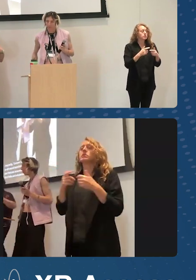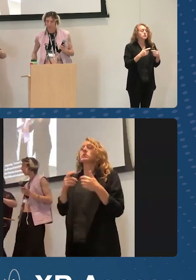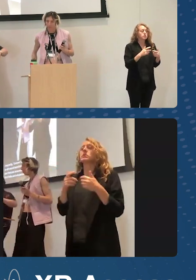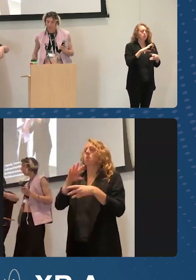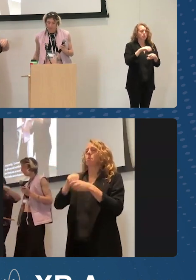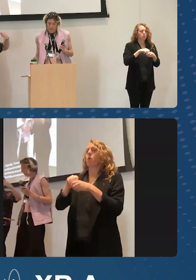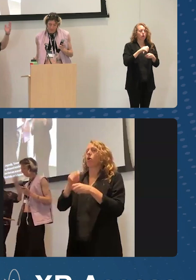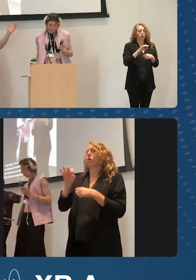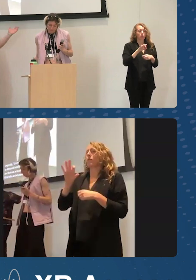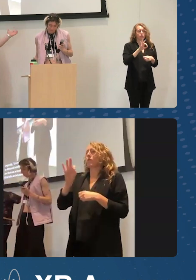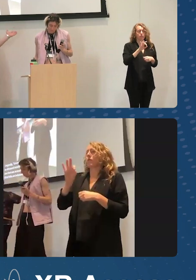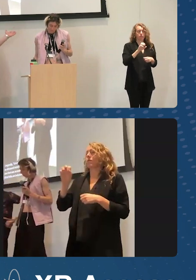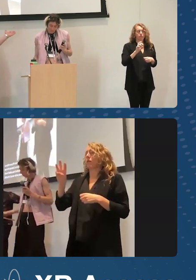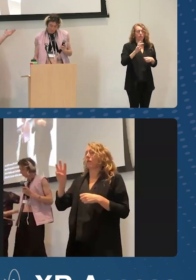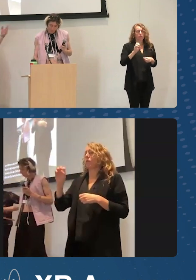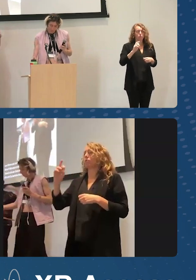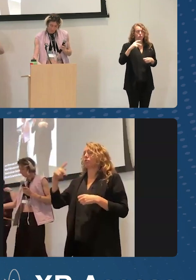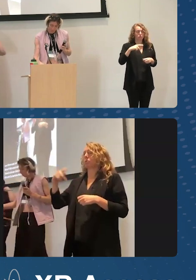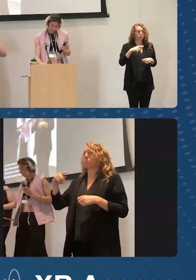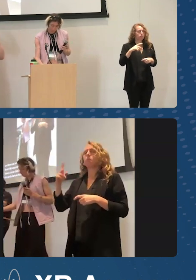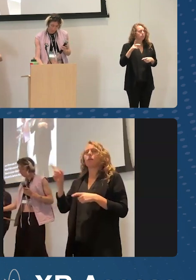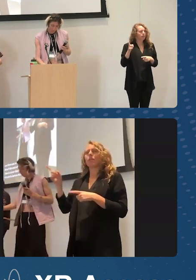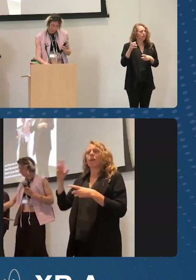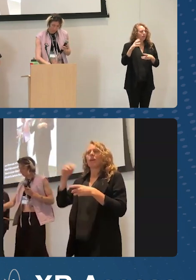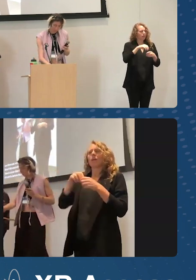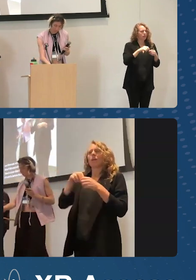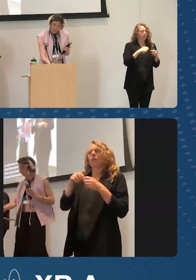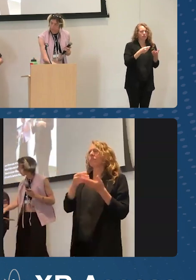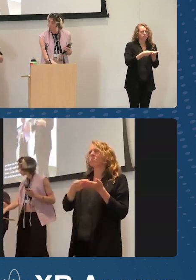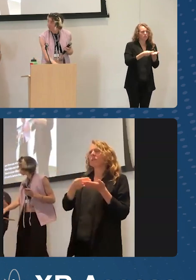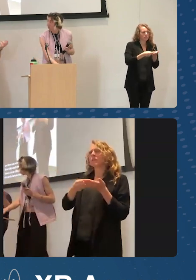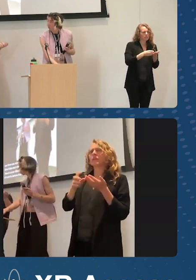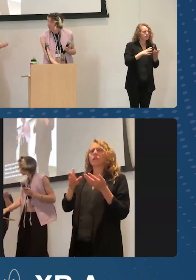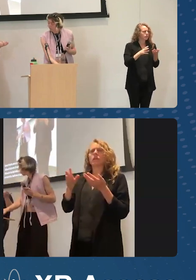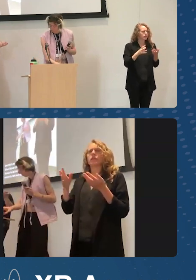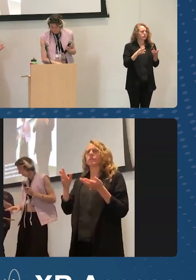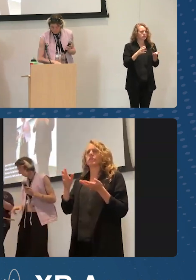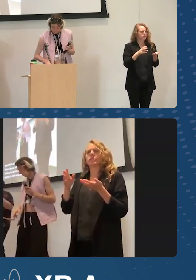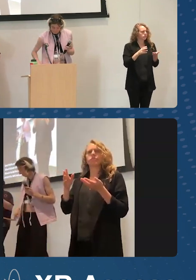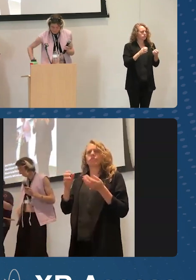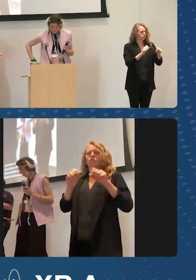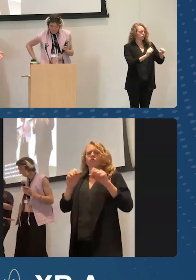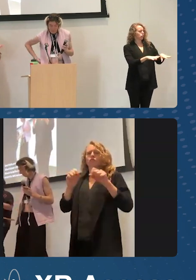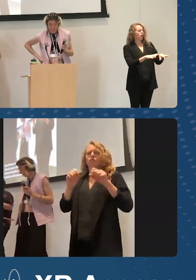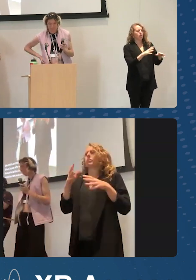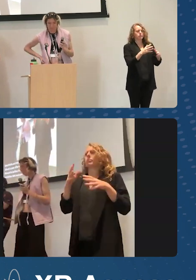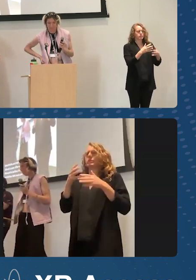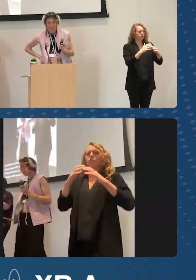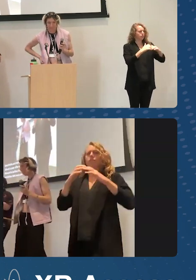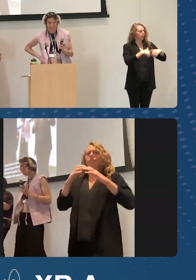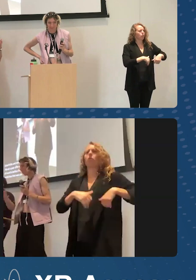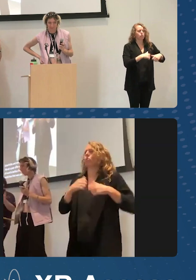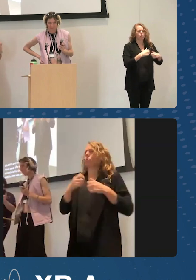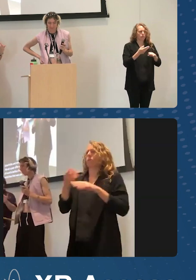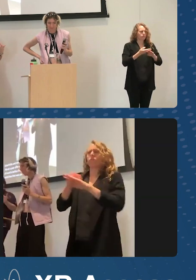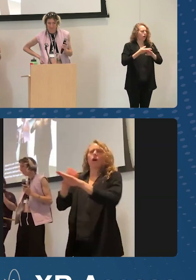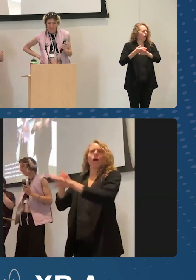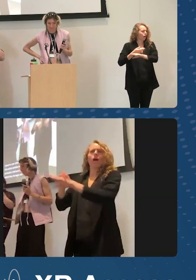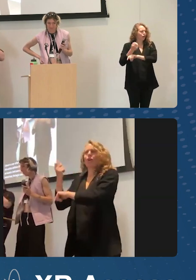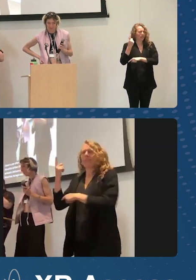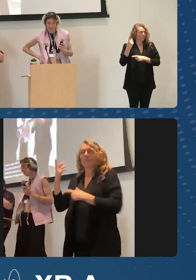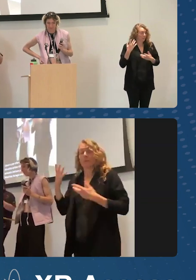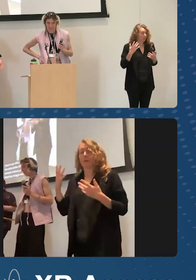fellowship, ThoughtWorks Arts, got their funding ditched and everybody got fired. And so all of the research and all the hard work that we